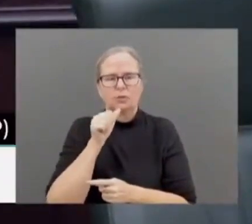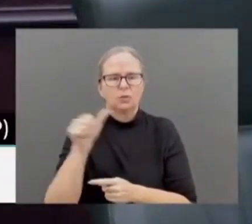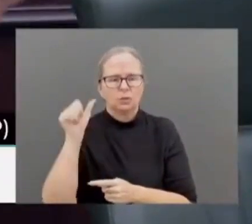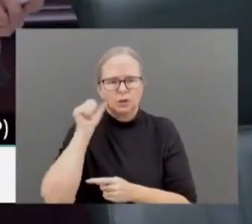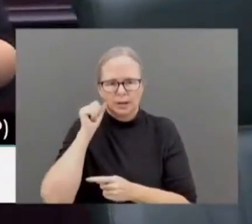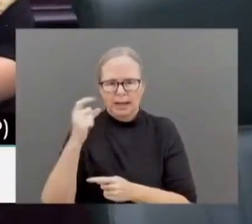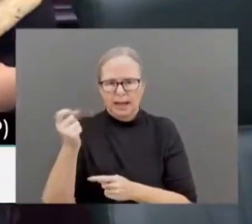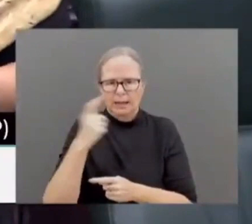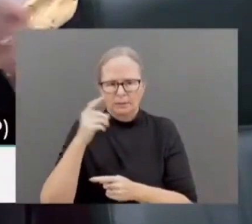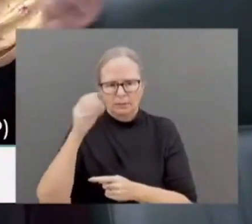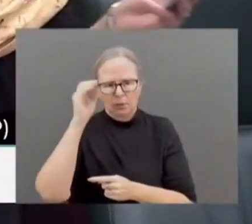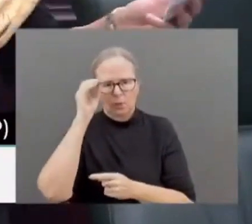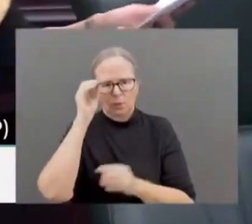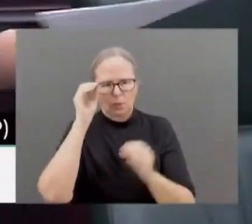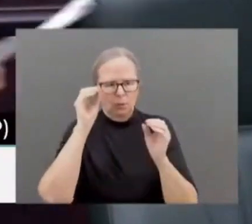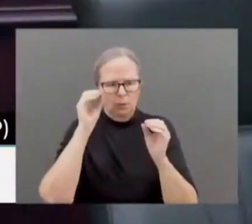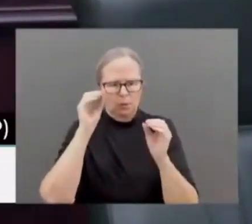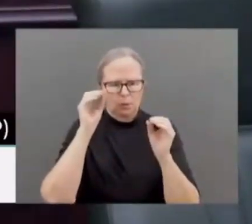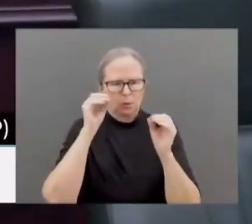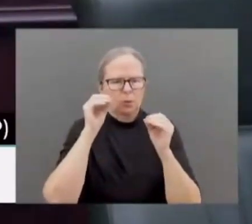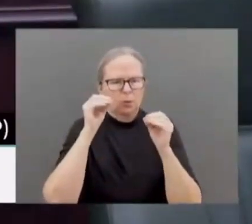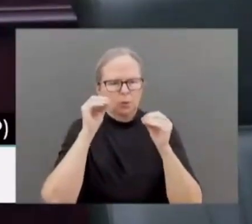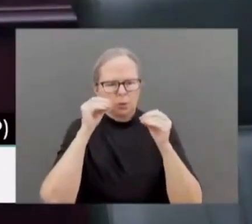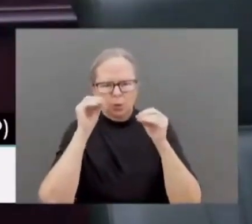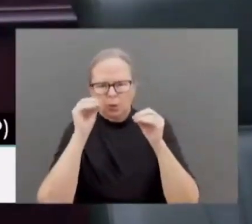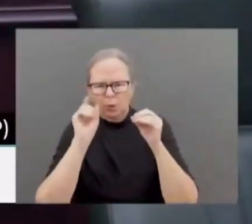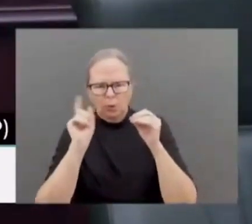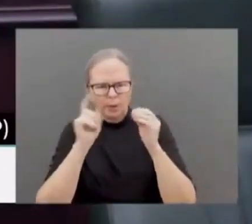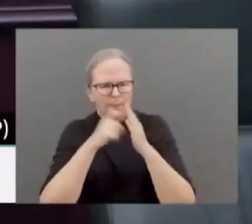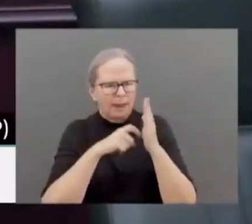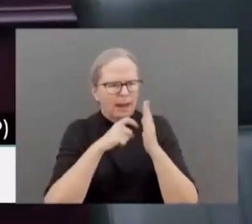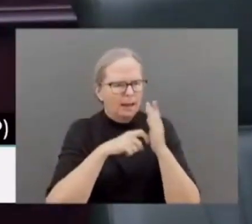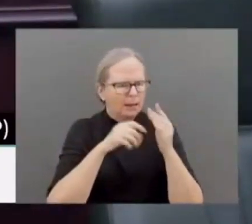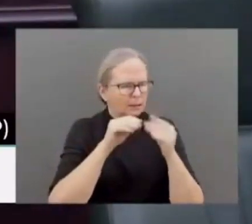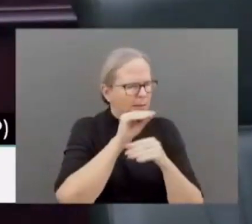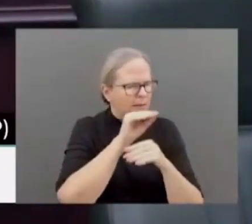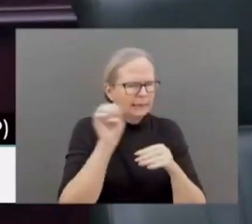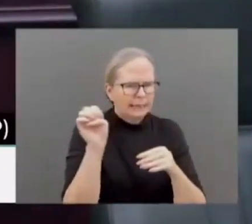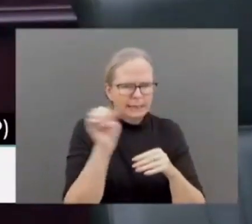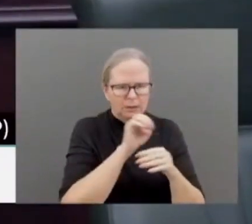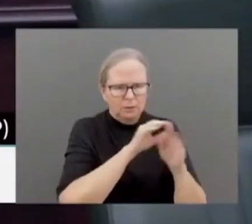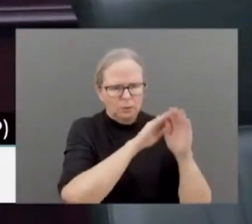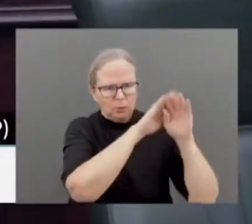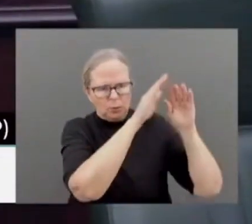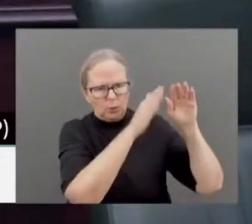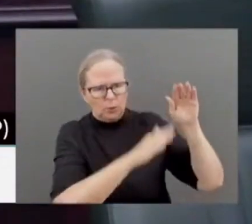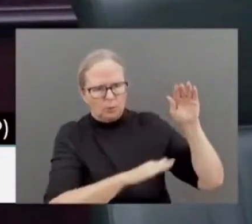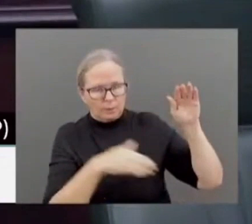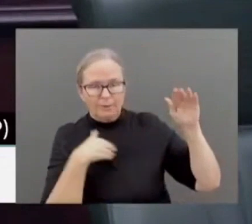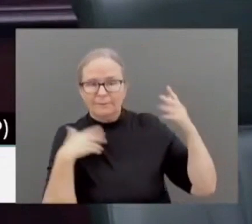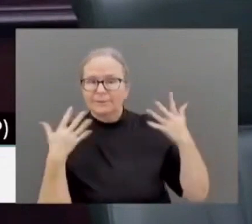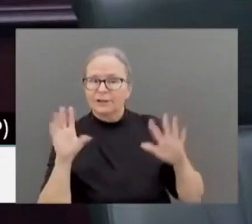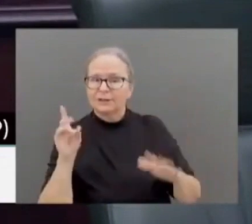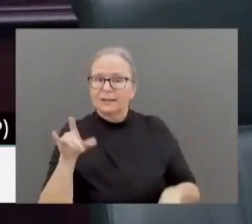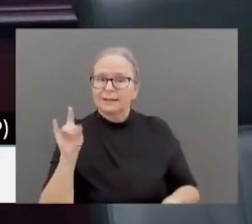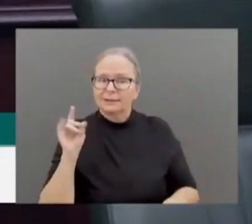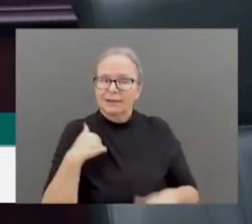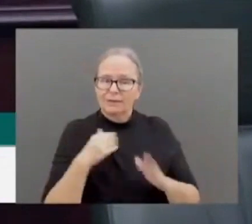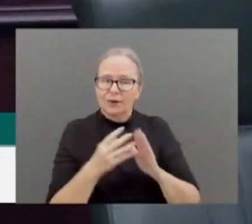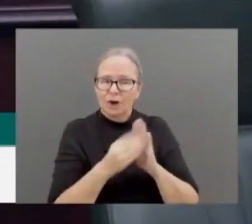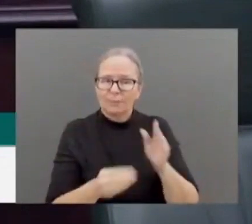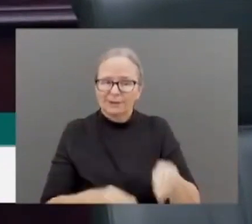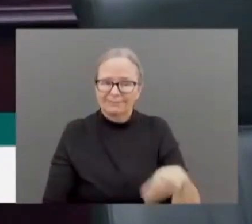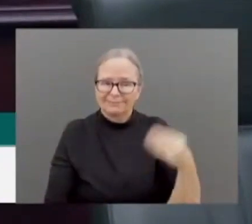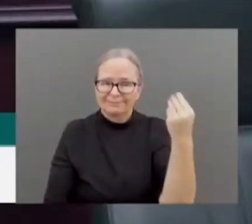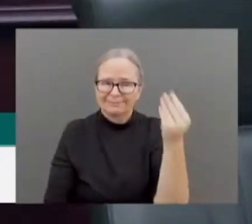Eastern Slopes, and so I did. I'd like to table the requisite copies of maps that I pulled from the Alberta government website. One is of the